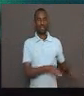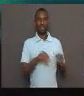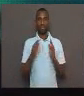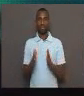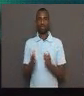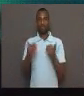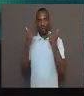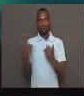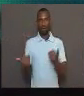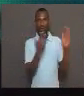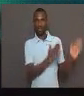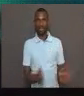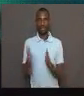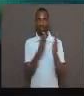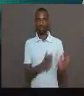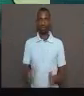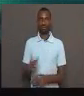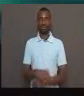Students, let's get ready.